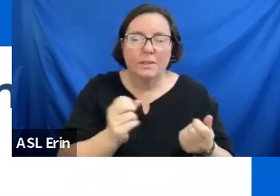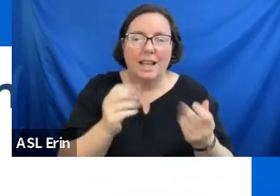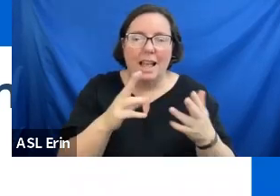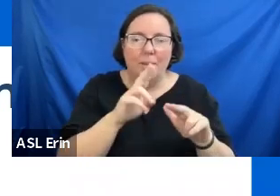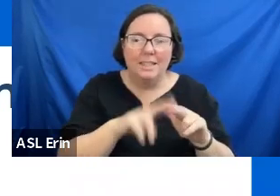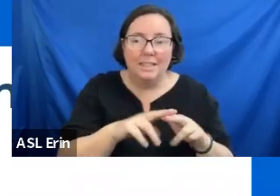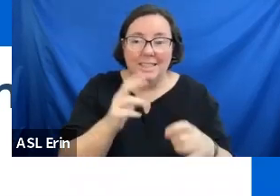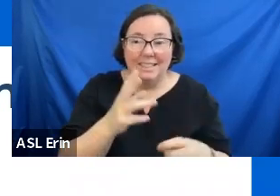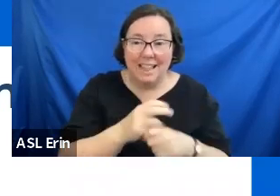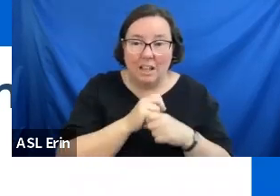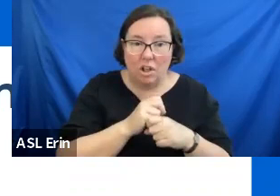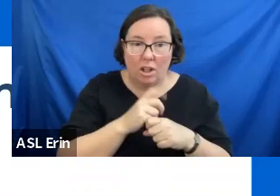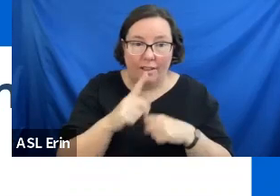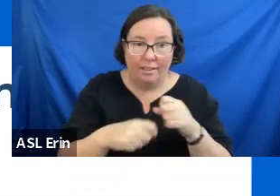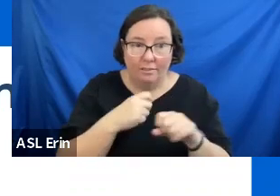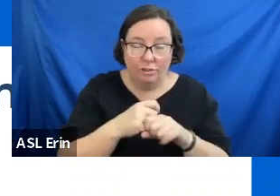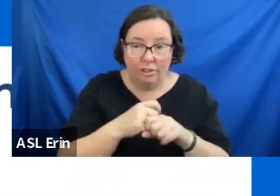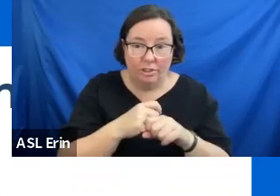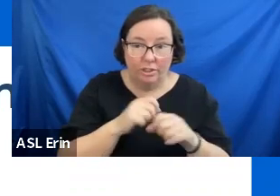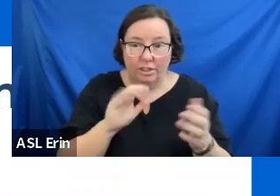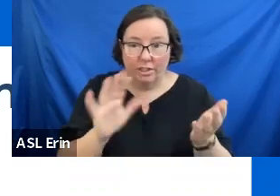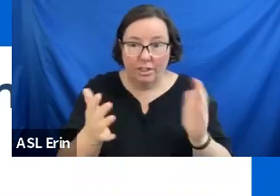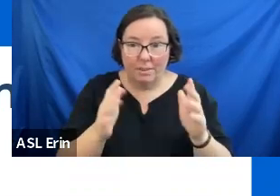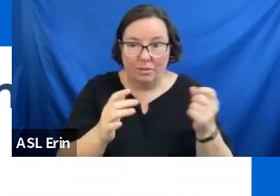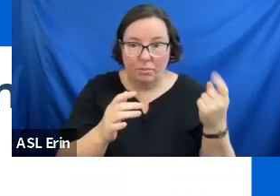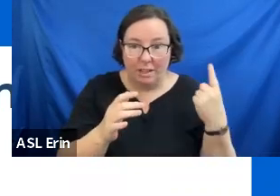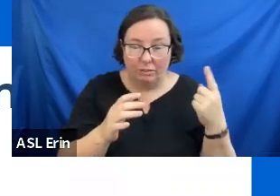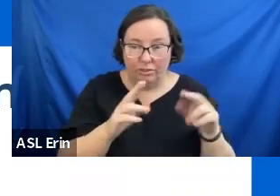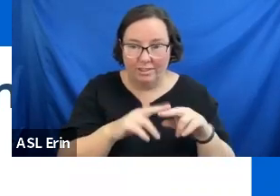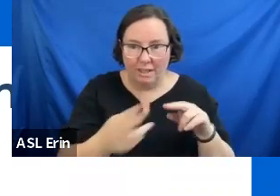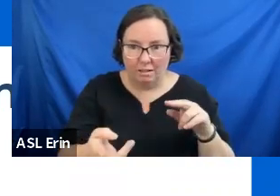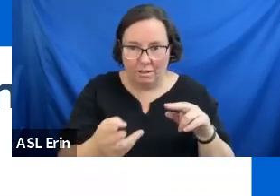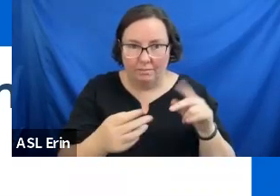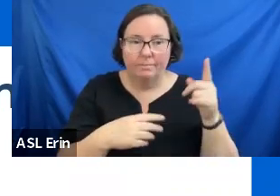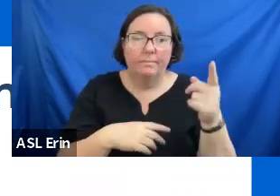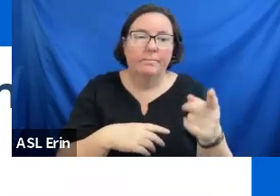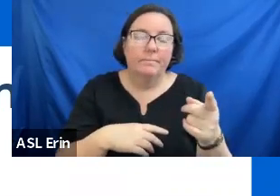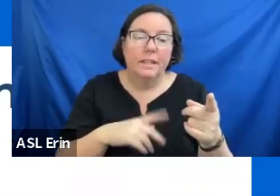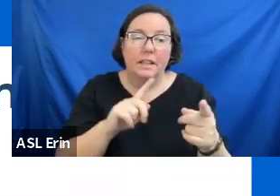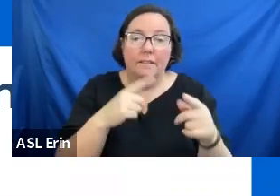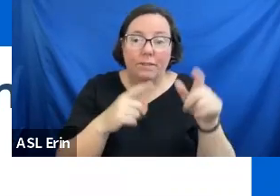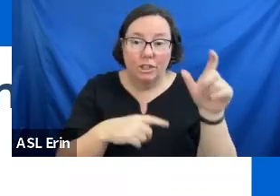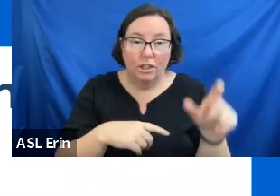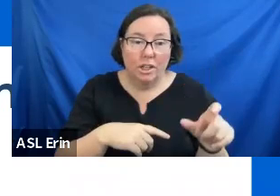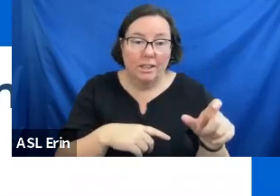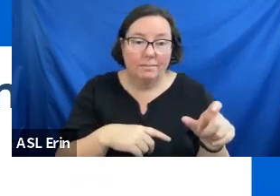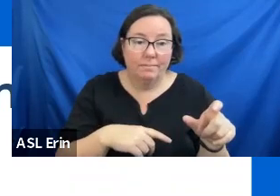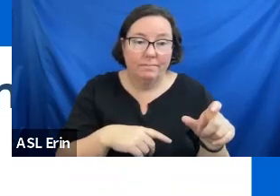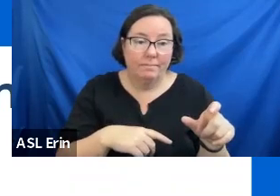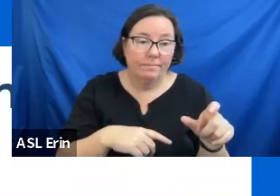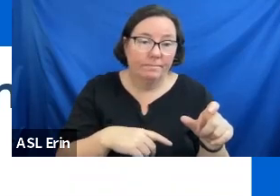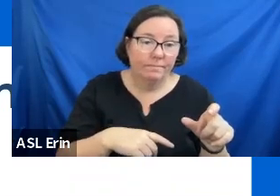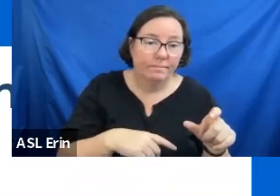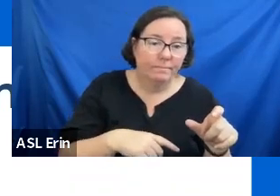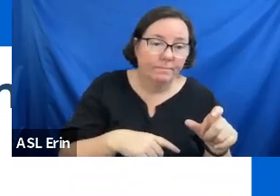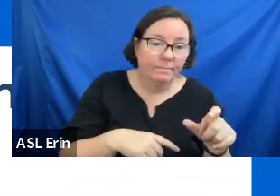seats in terms of the decline. So if we look at the first column, these are schools